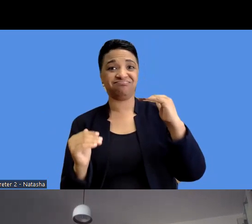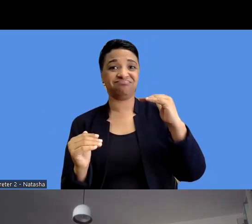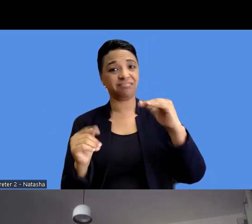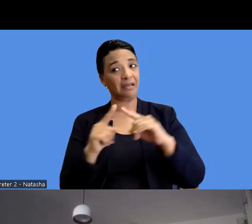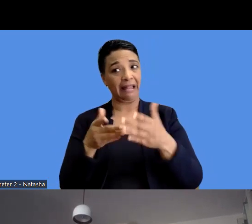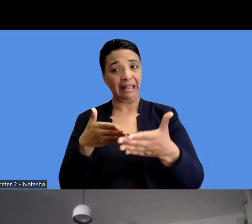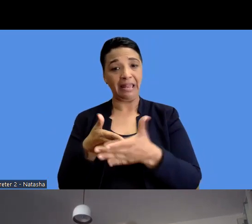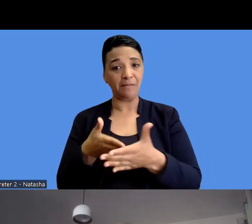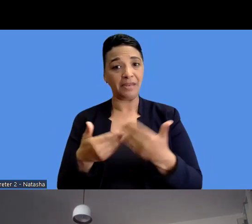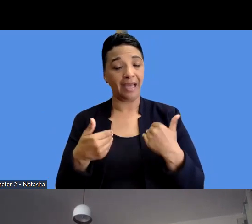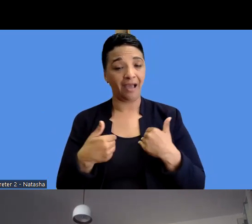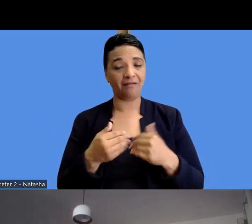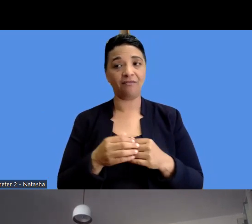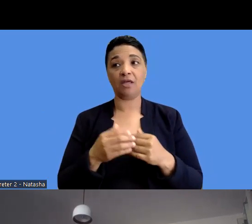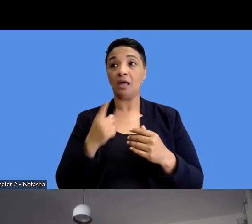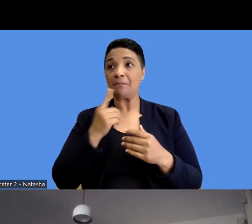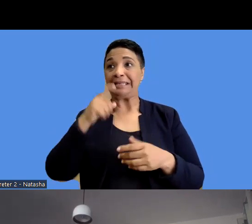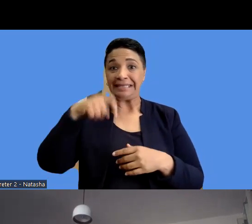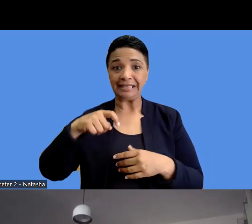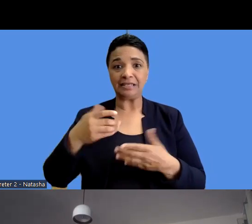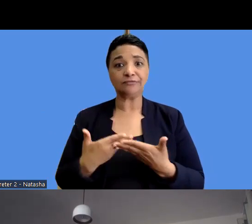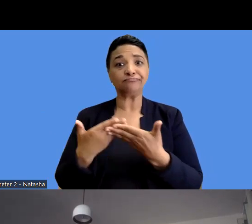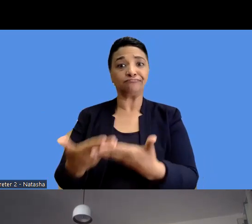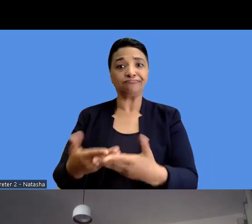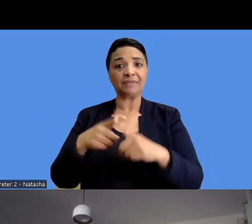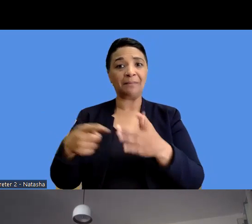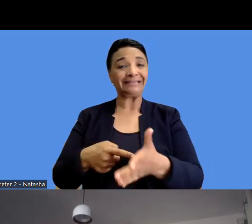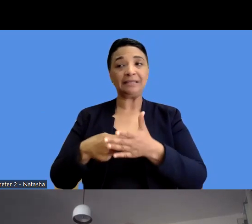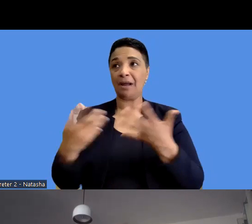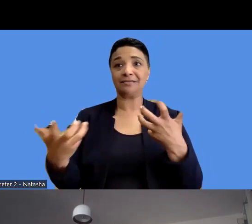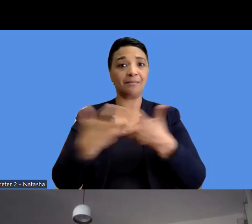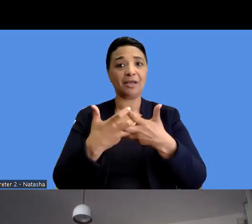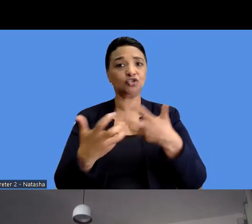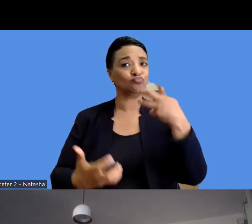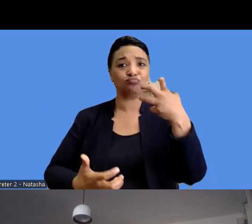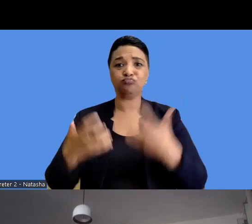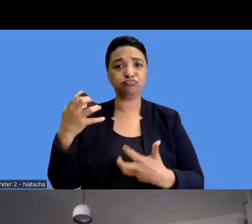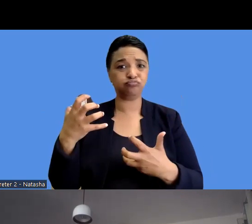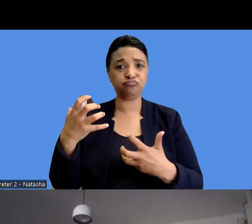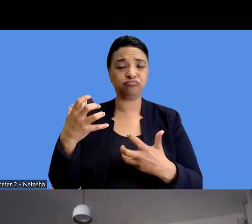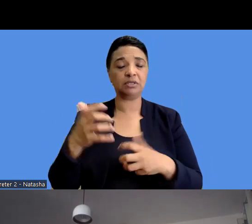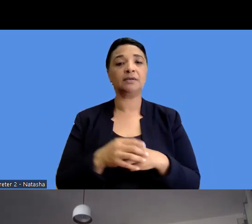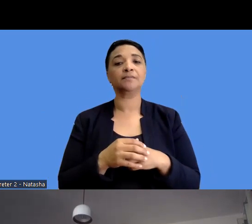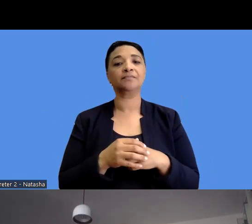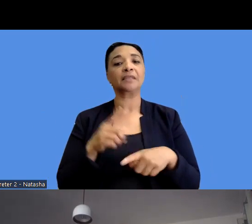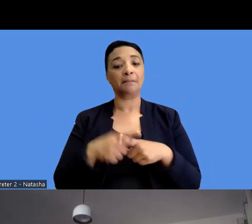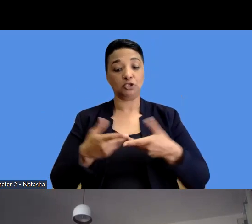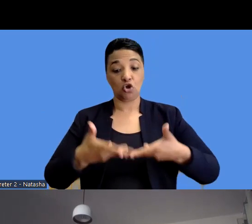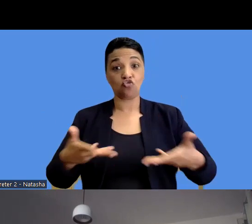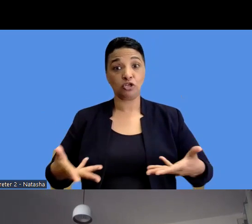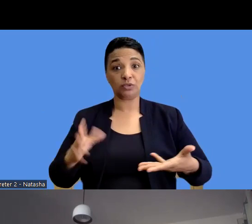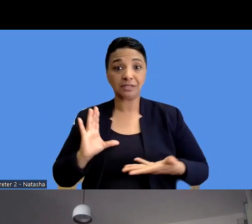the supply could not meet the demand, and there was insufficient resourcing for